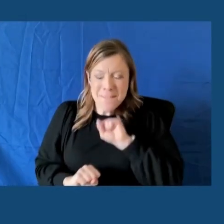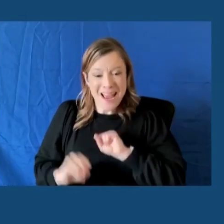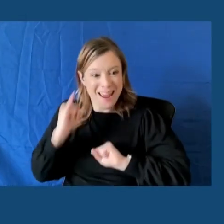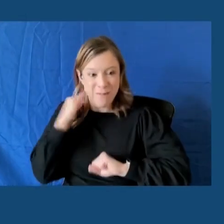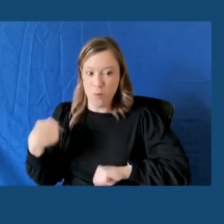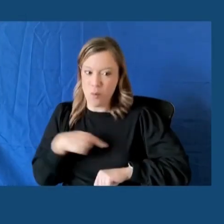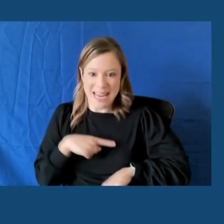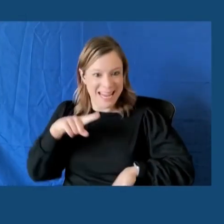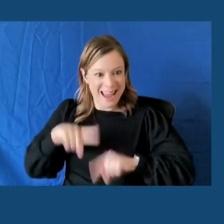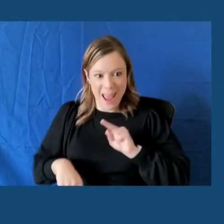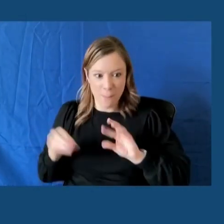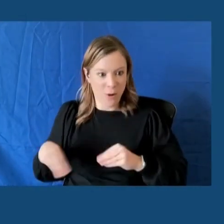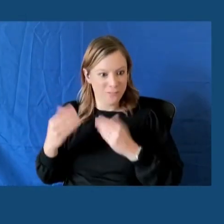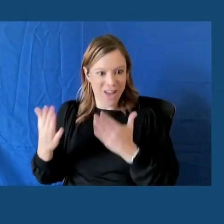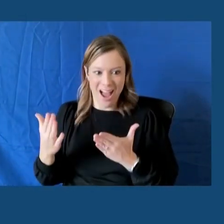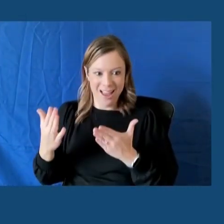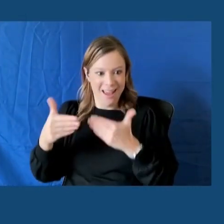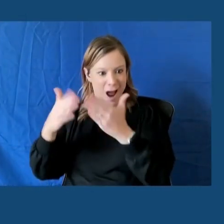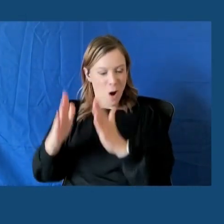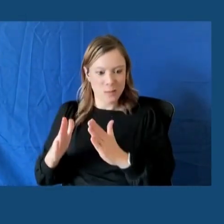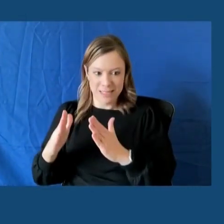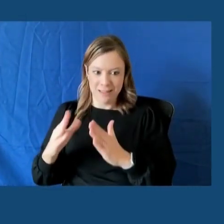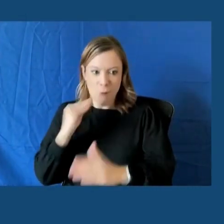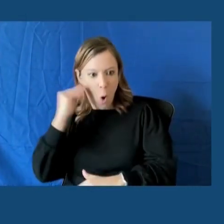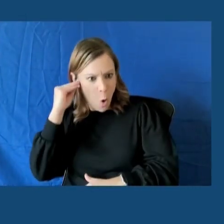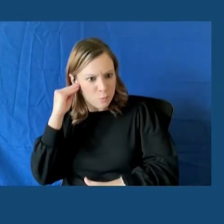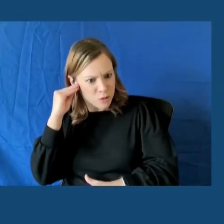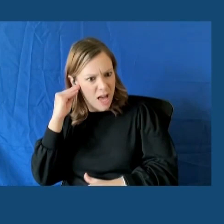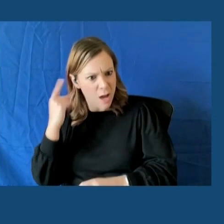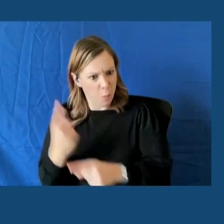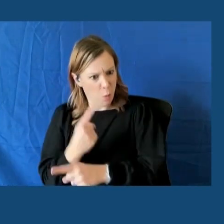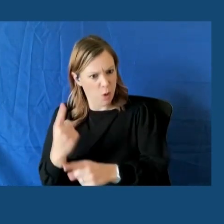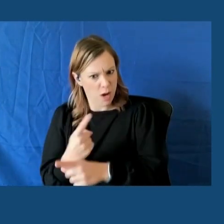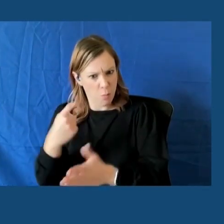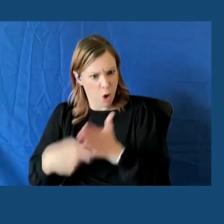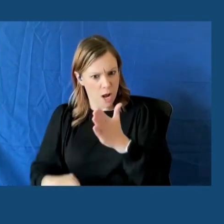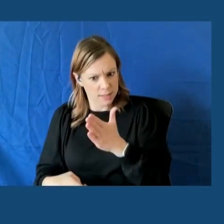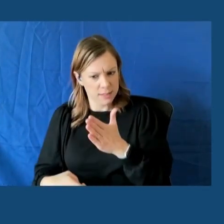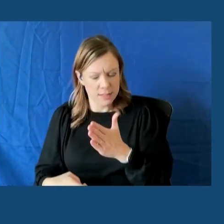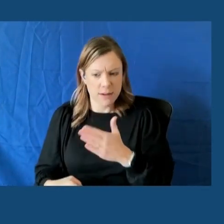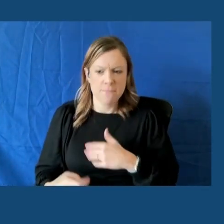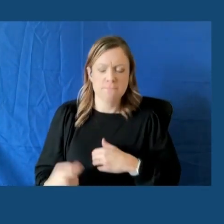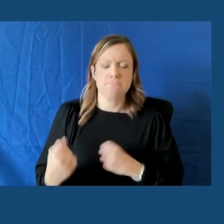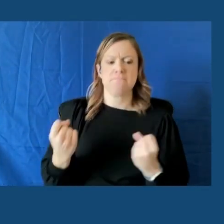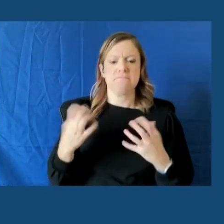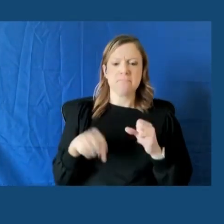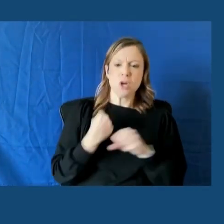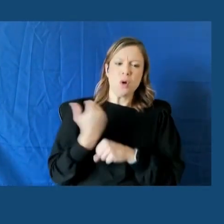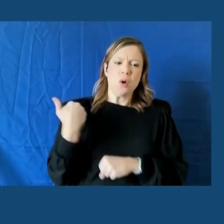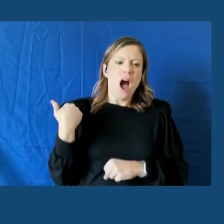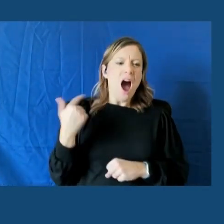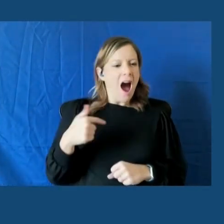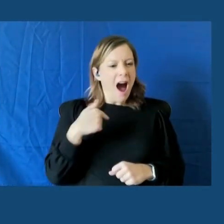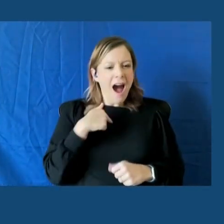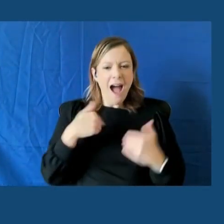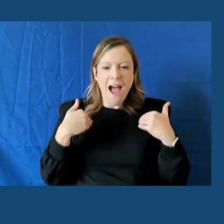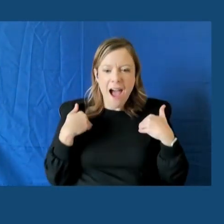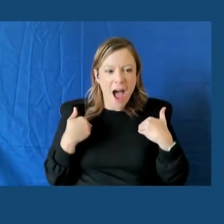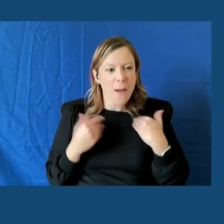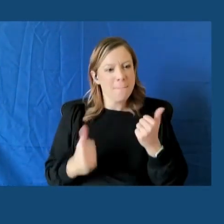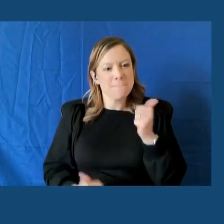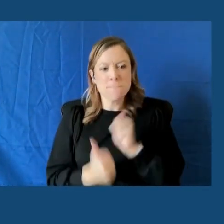1 year ago, I pushed what the New York Times described as the most ambitious housing plan since the